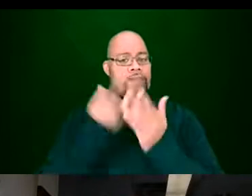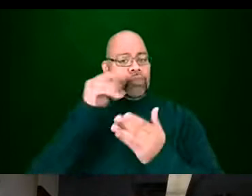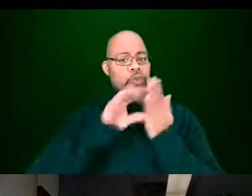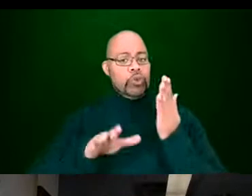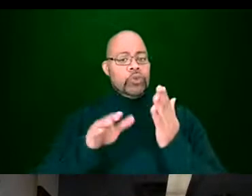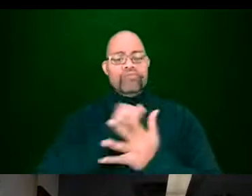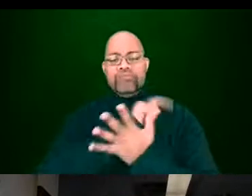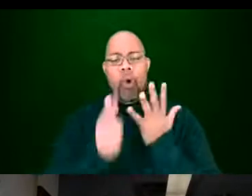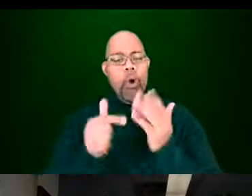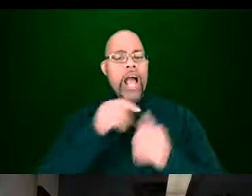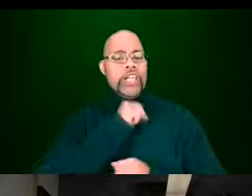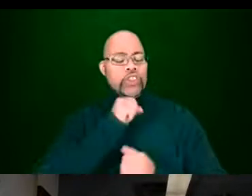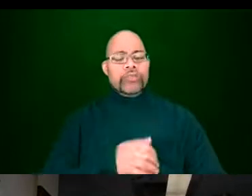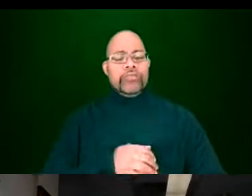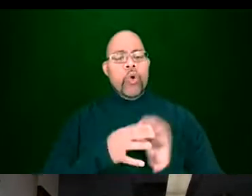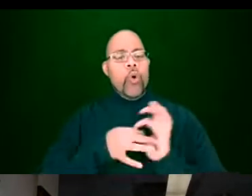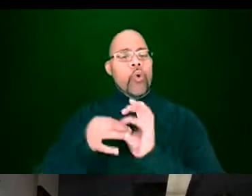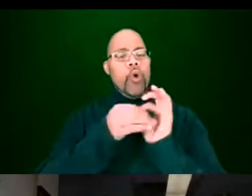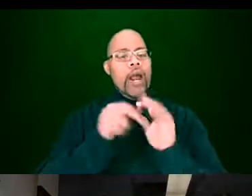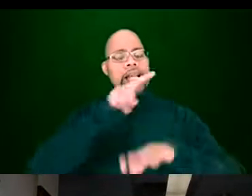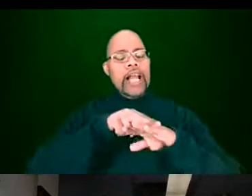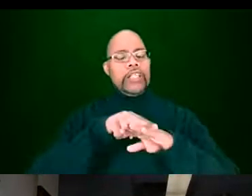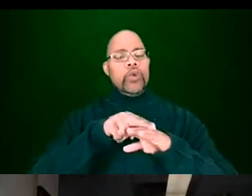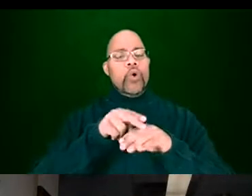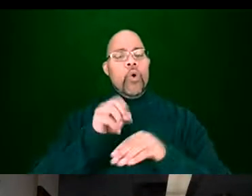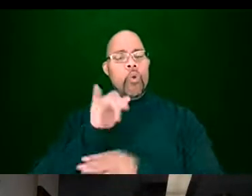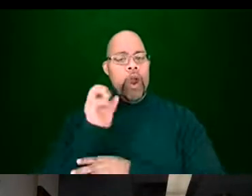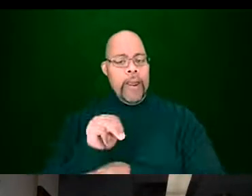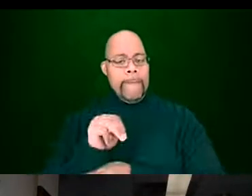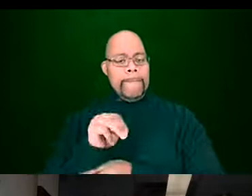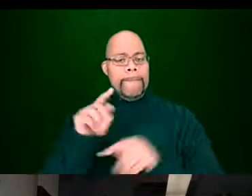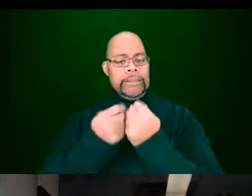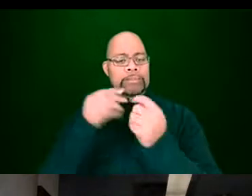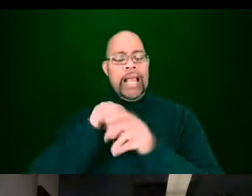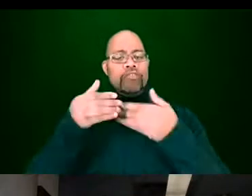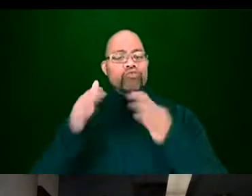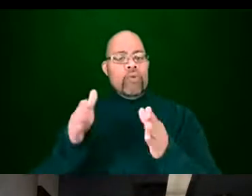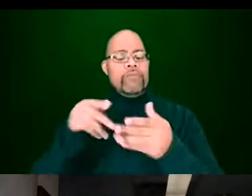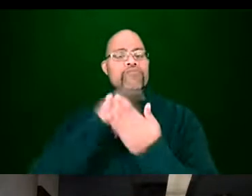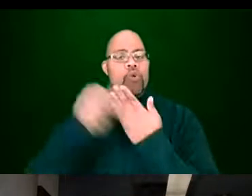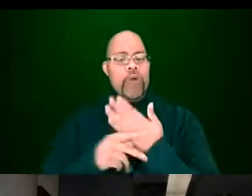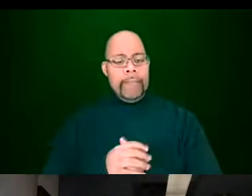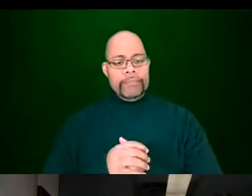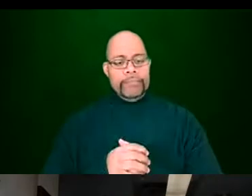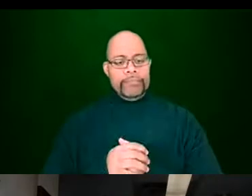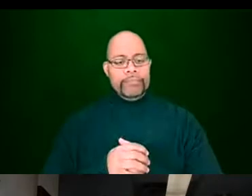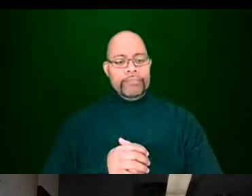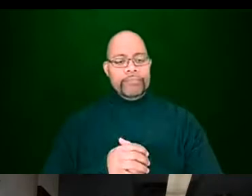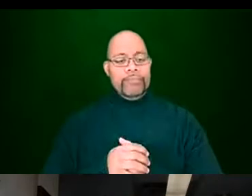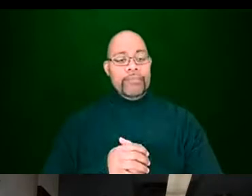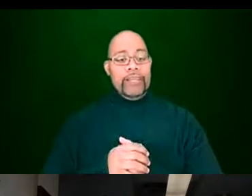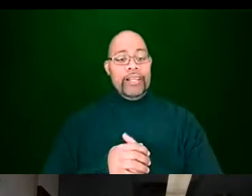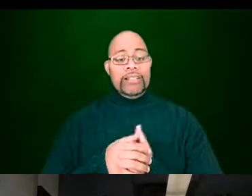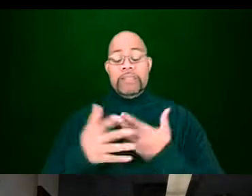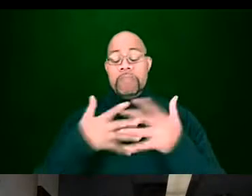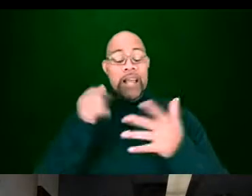all ages and coordinates the National Aquarium's Terrapines in the Classroom program. Whether hiking through the great